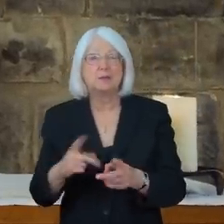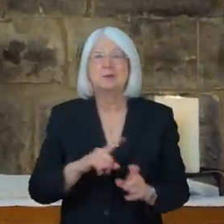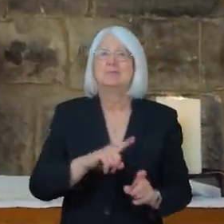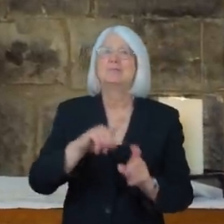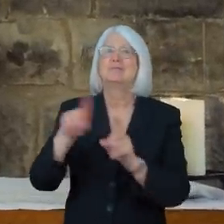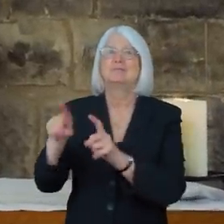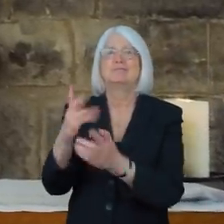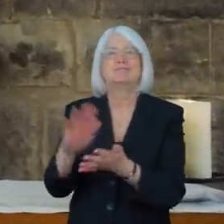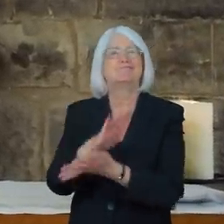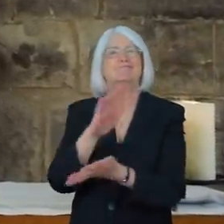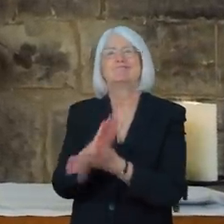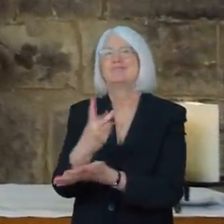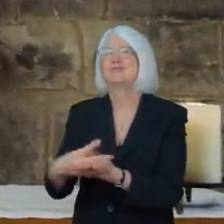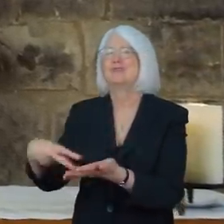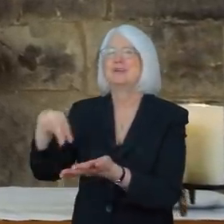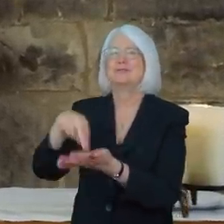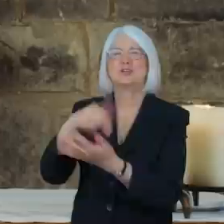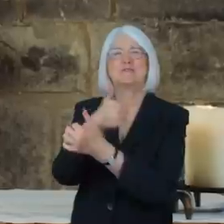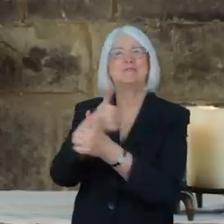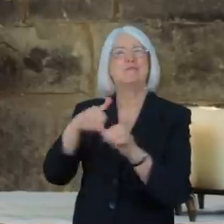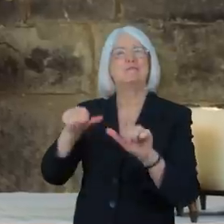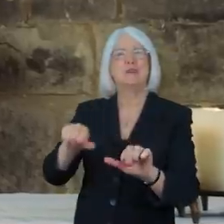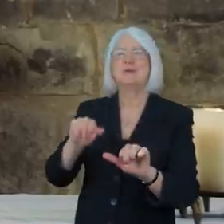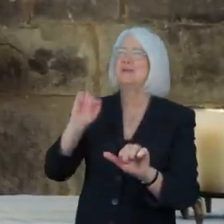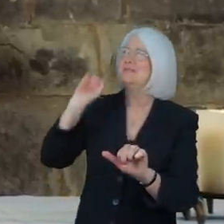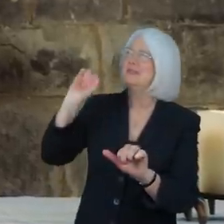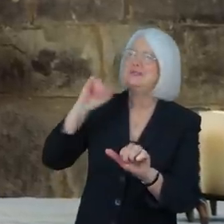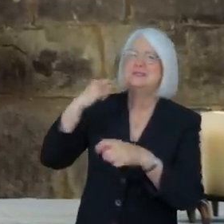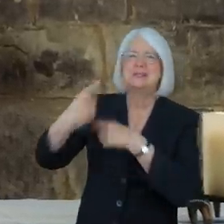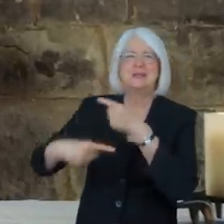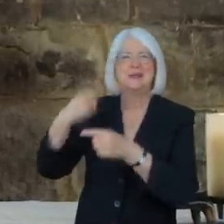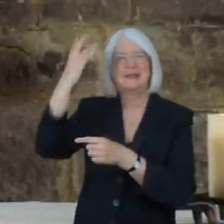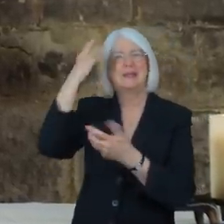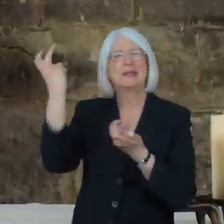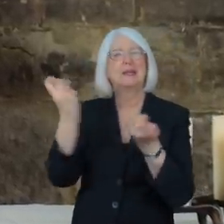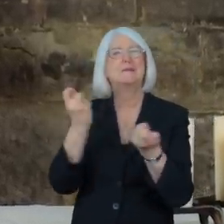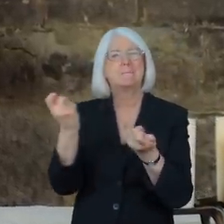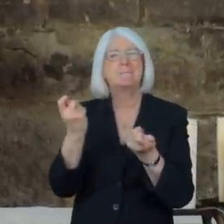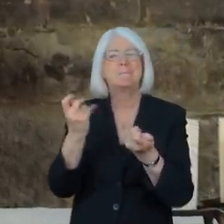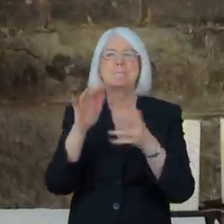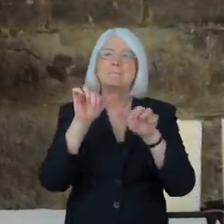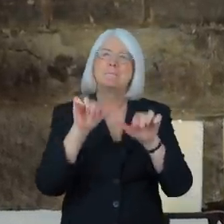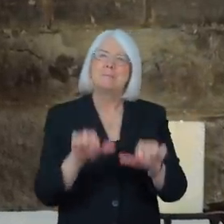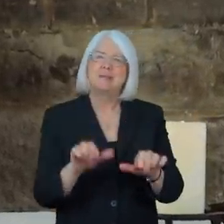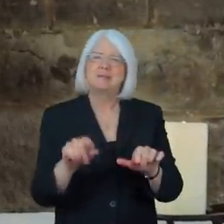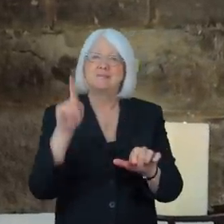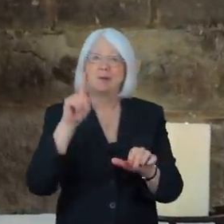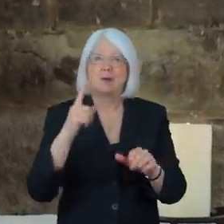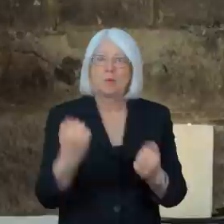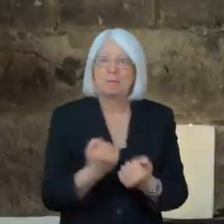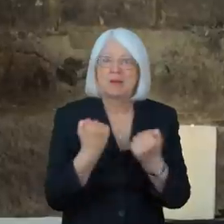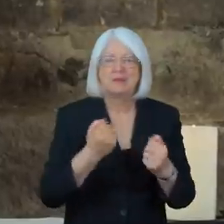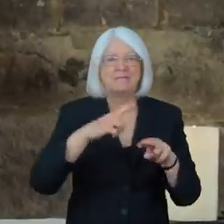a joyful resurrection and the fulfillment of his eternal kingdom. And the blessing of God Almighty,